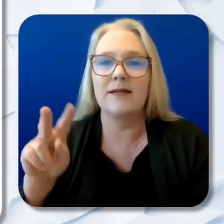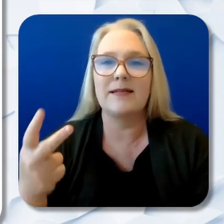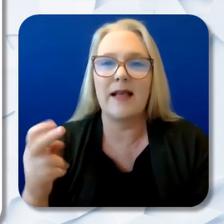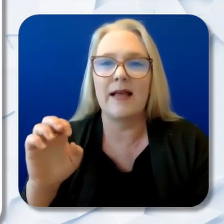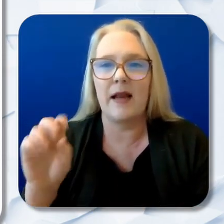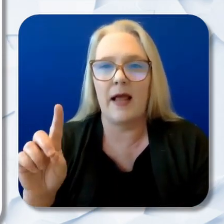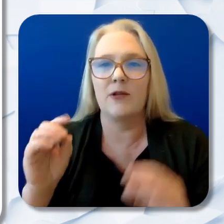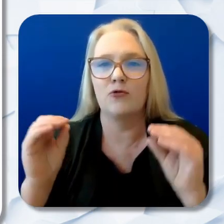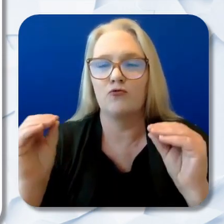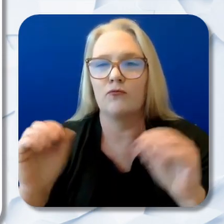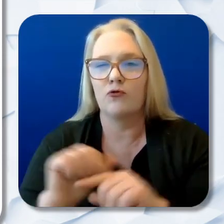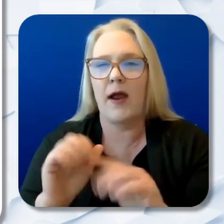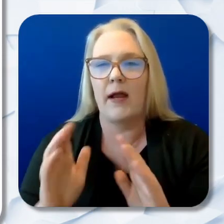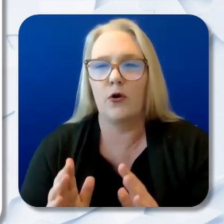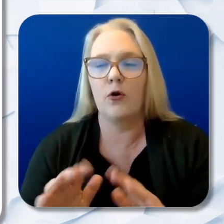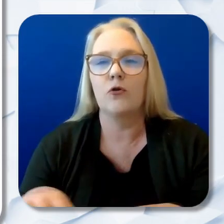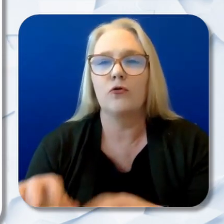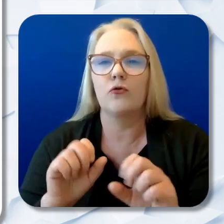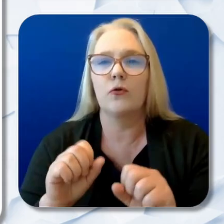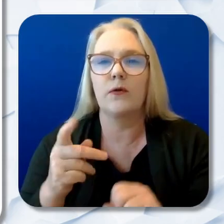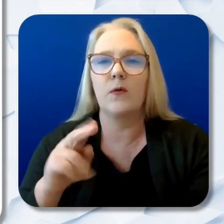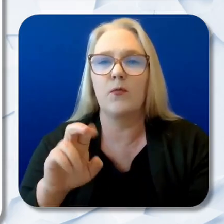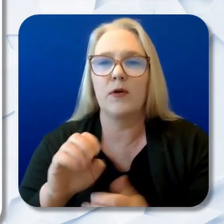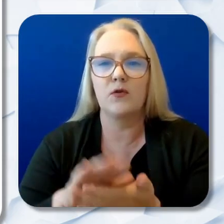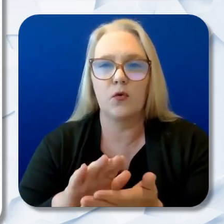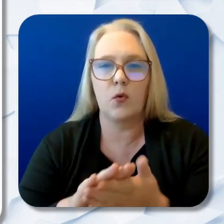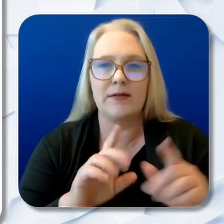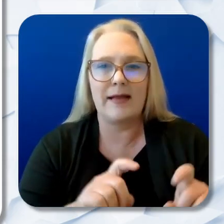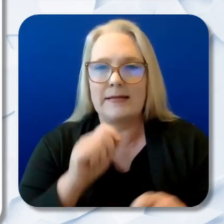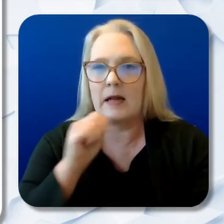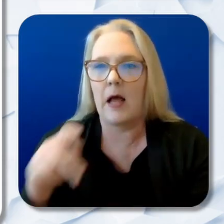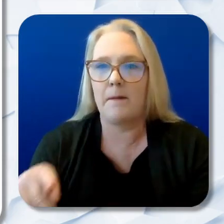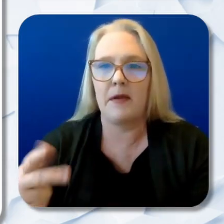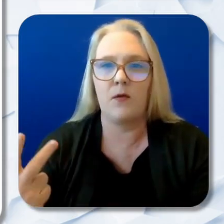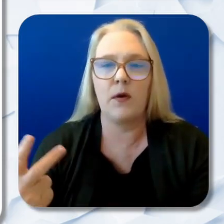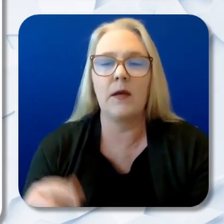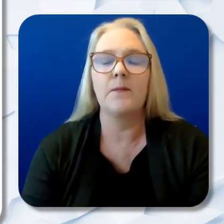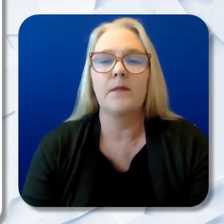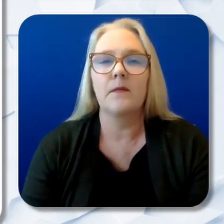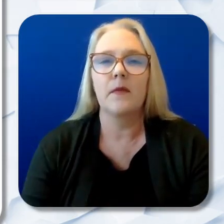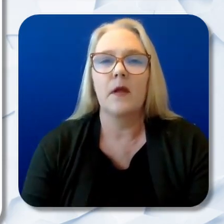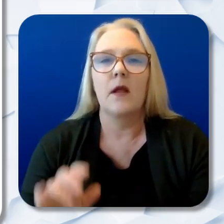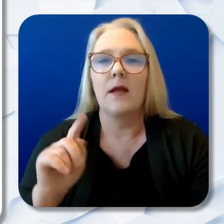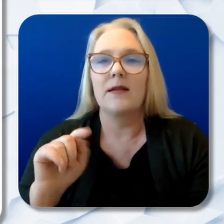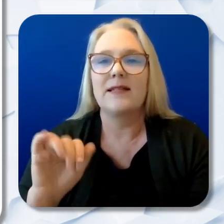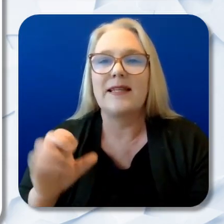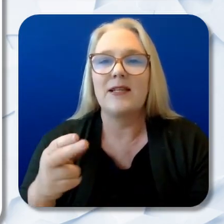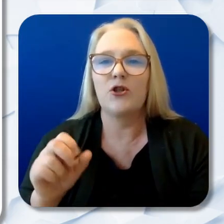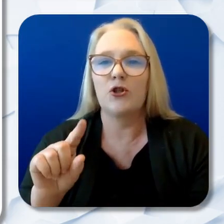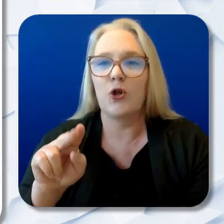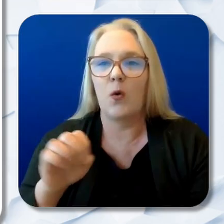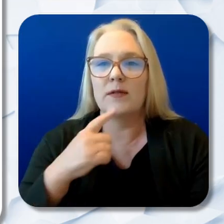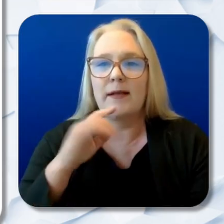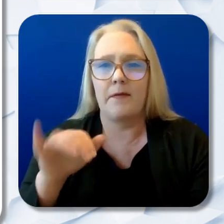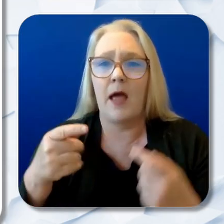ed trainer took the preschool test, not the P3. The Teachstone rep said this is aligned with